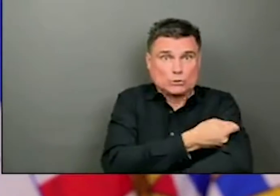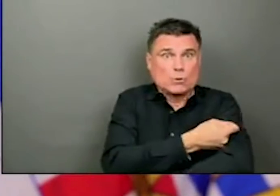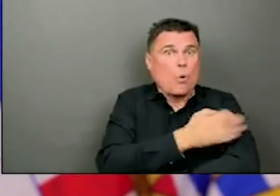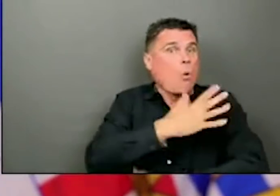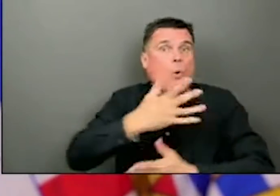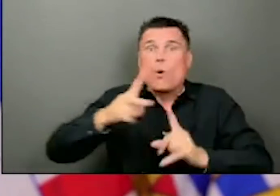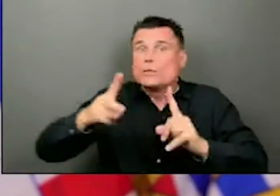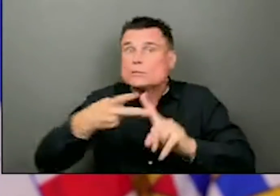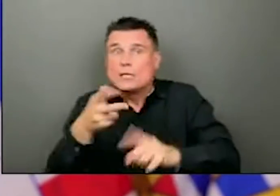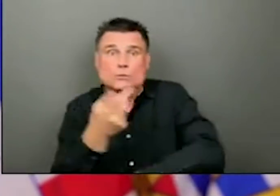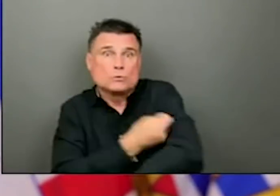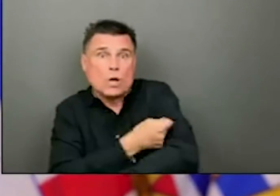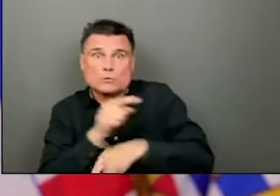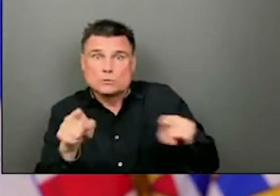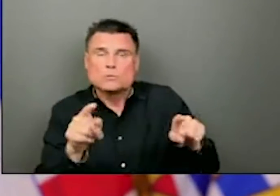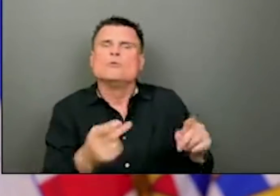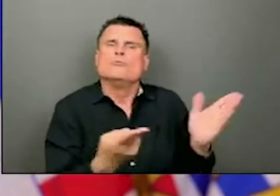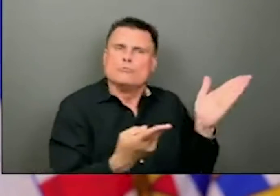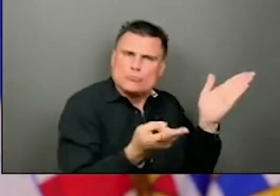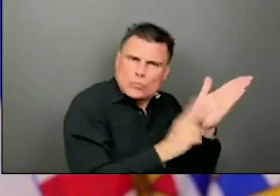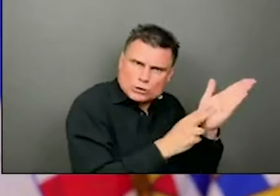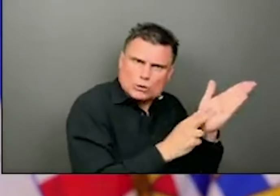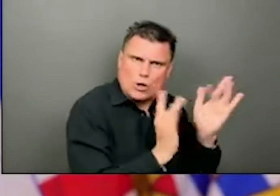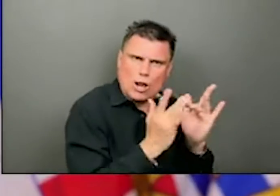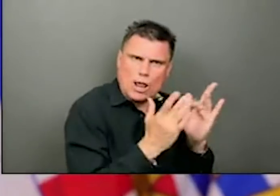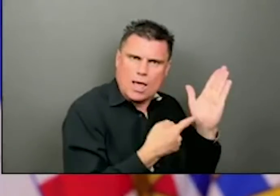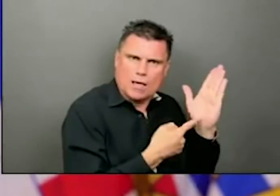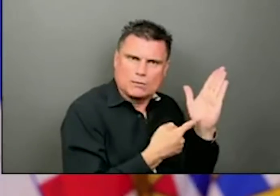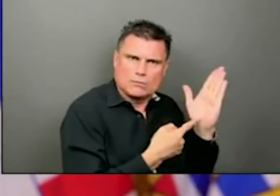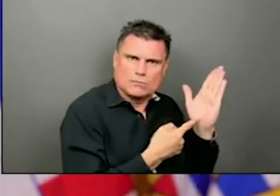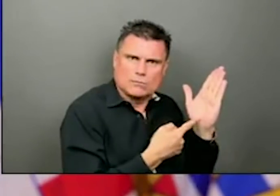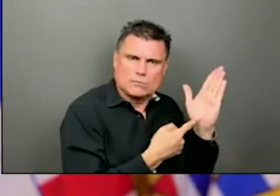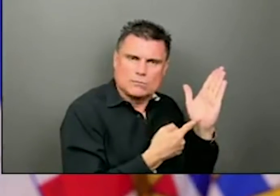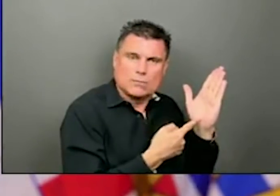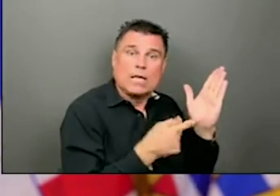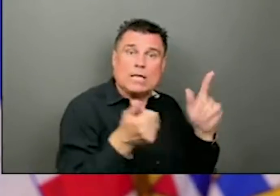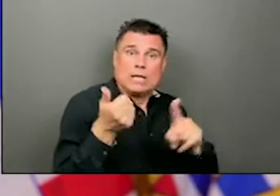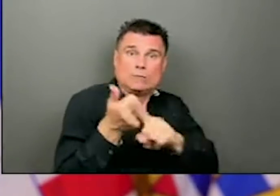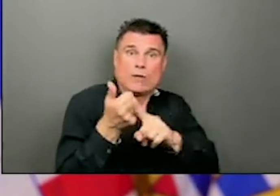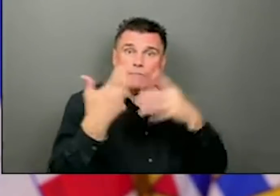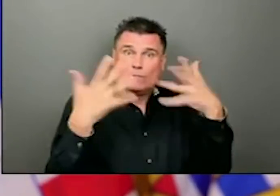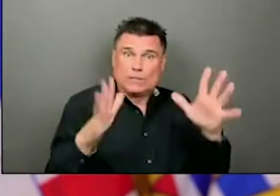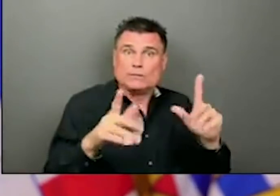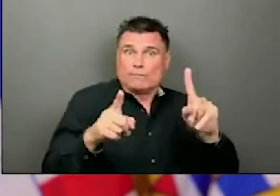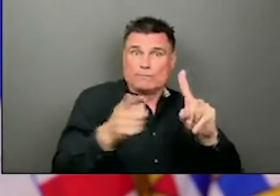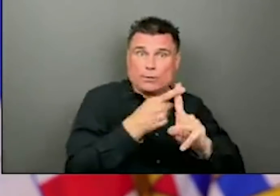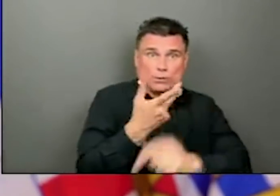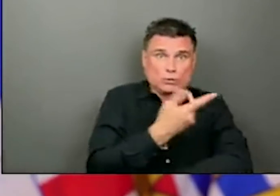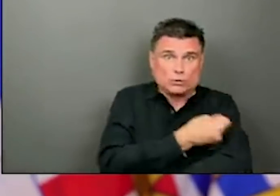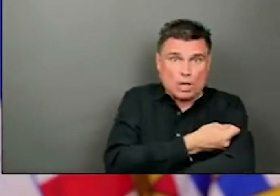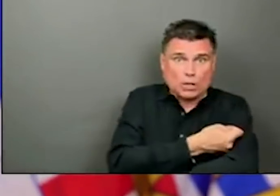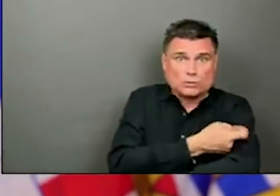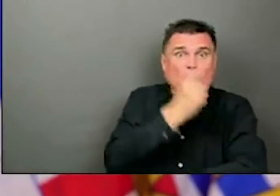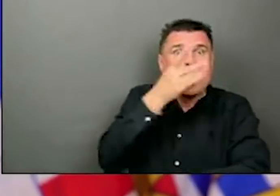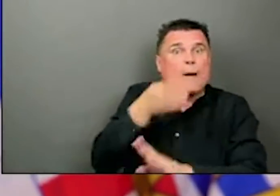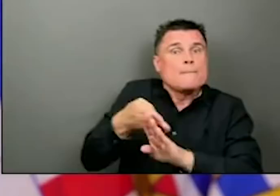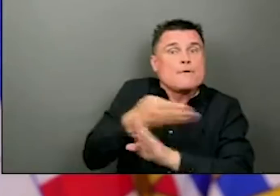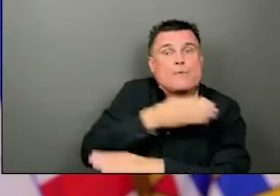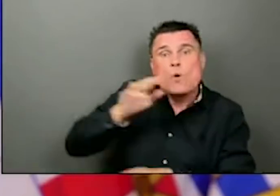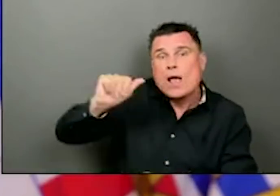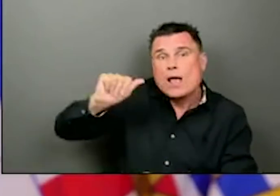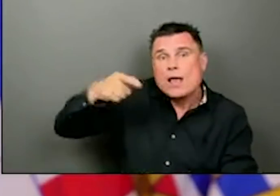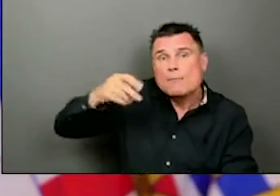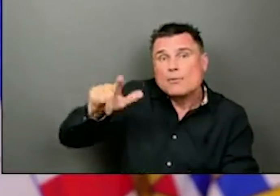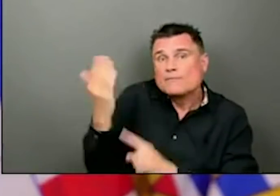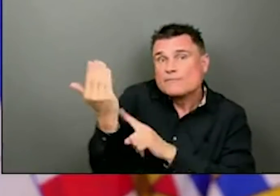immunized prior to April 15th. Please go on the system and register. If you've already in there, the system will now